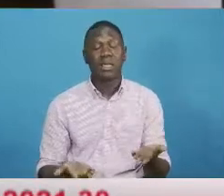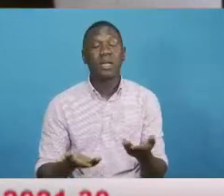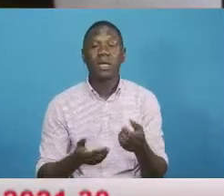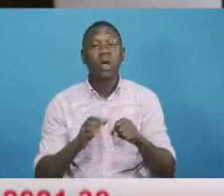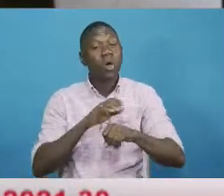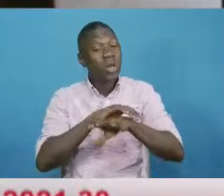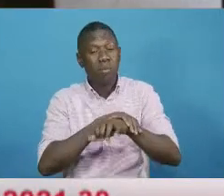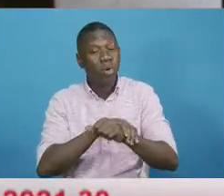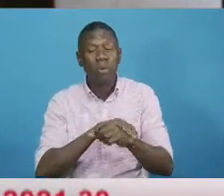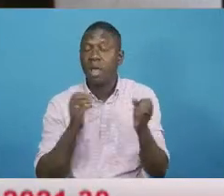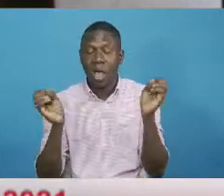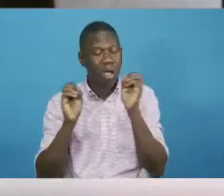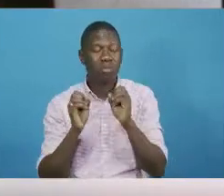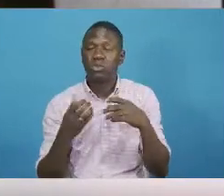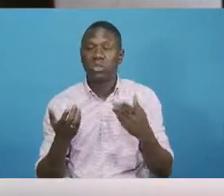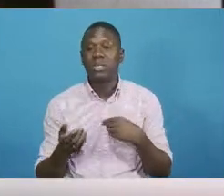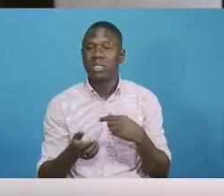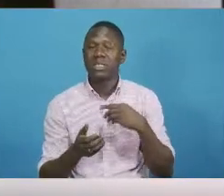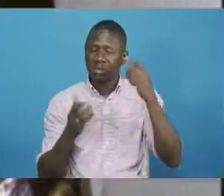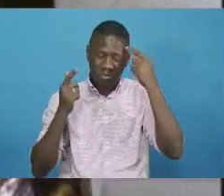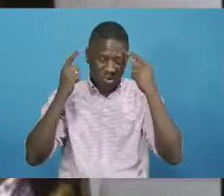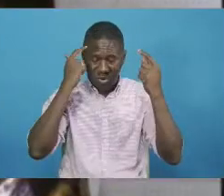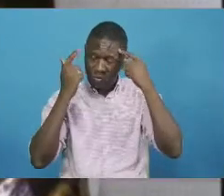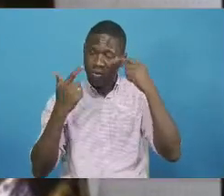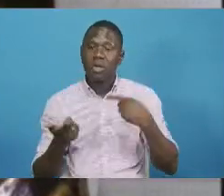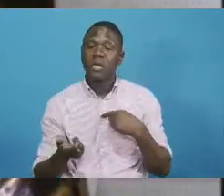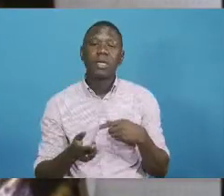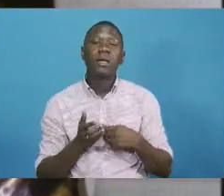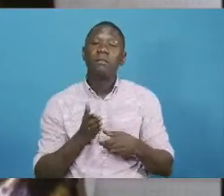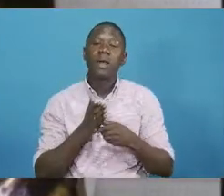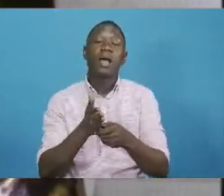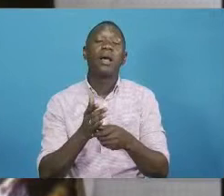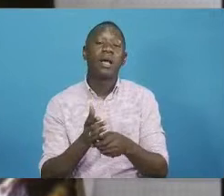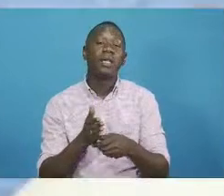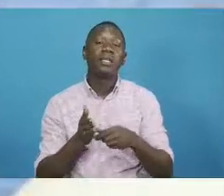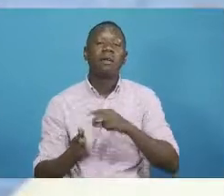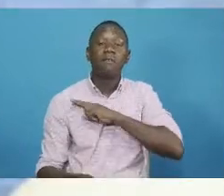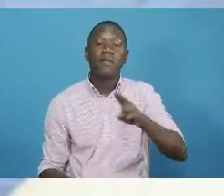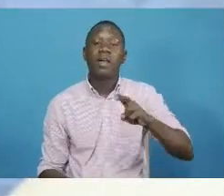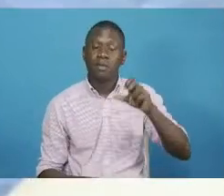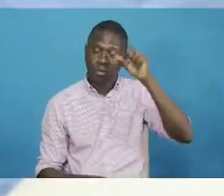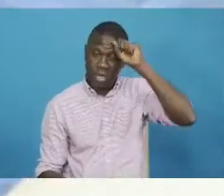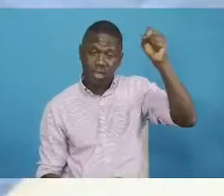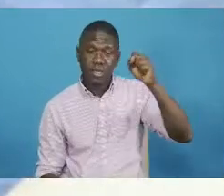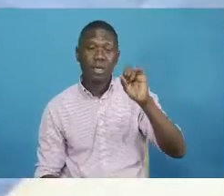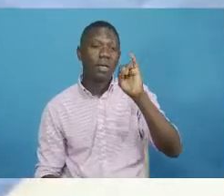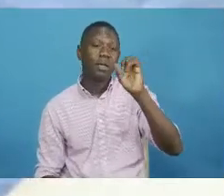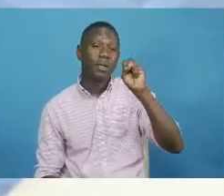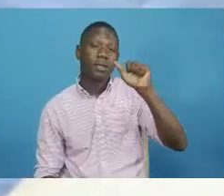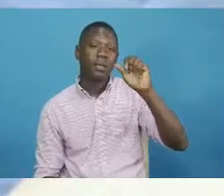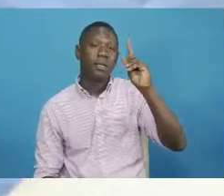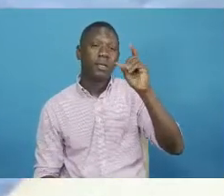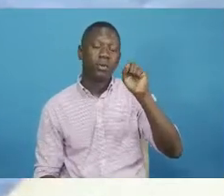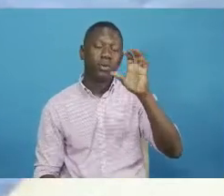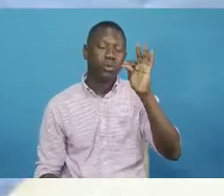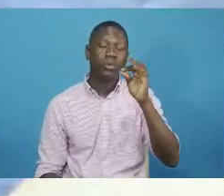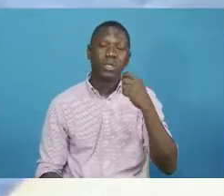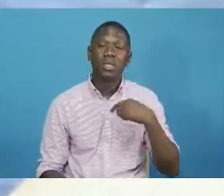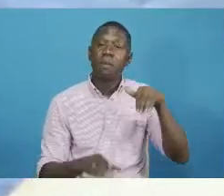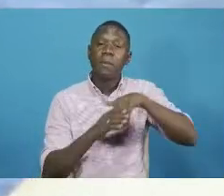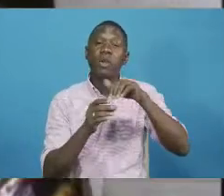The Vice President, Dr. Aissatou Touré, highlighted the importance of TVET, saying it is part of the National Development Plan 2018